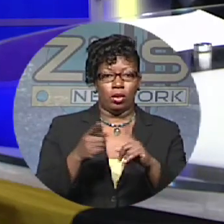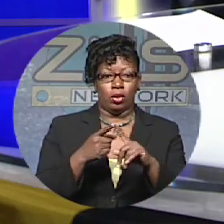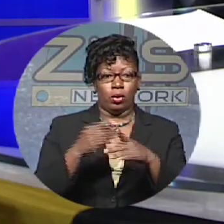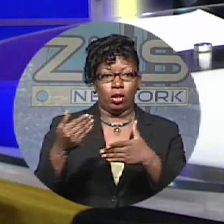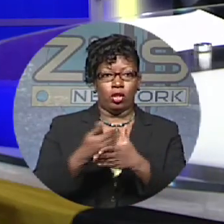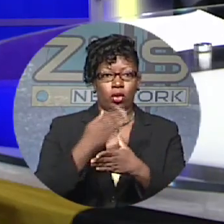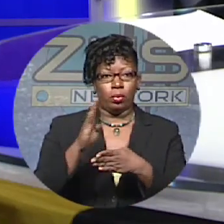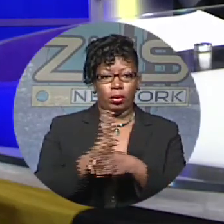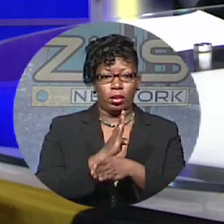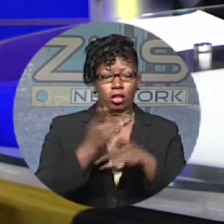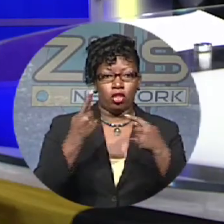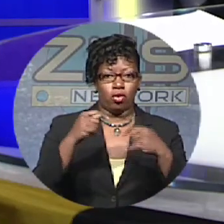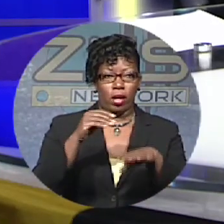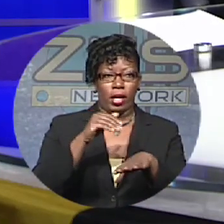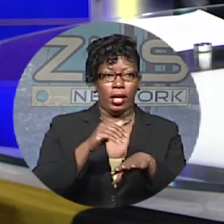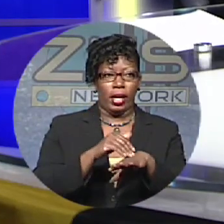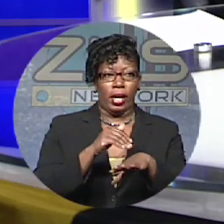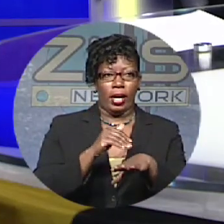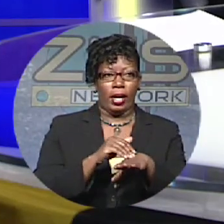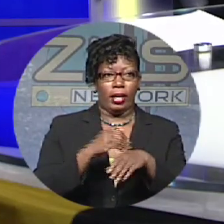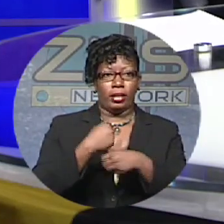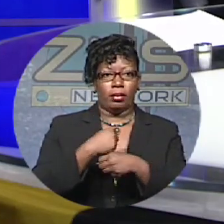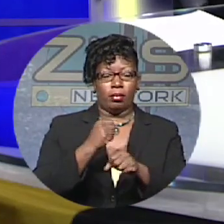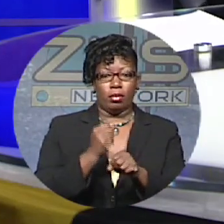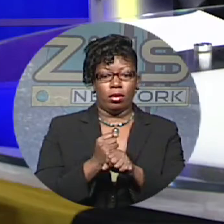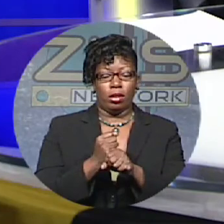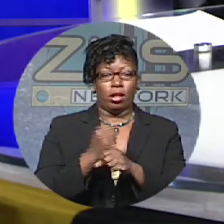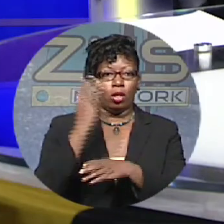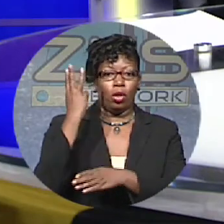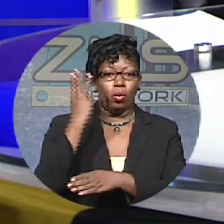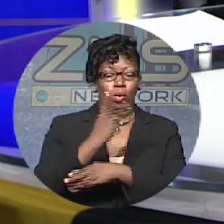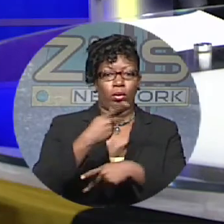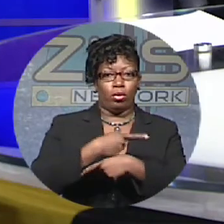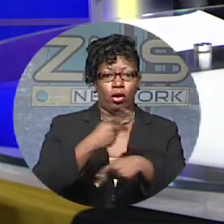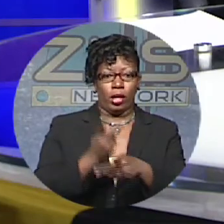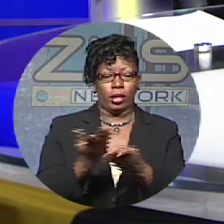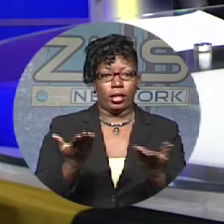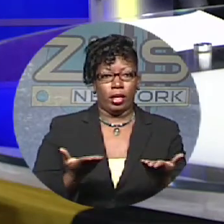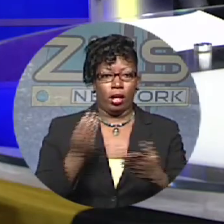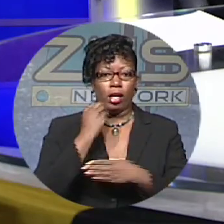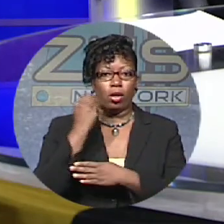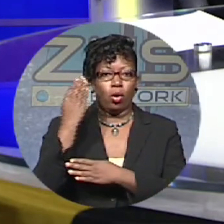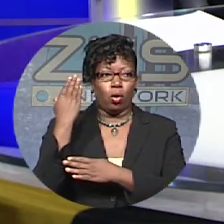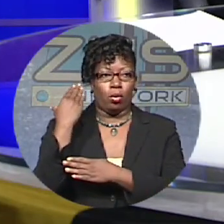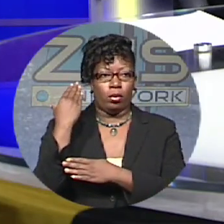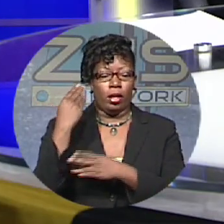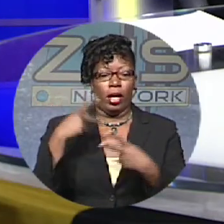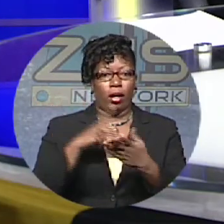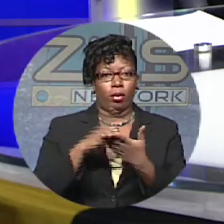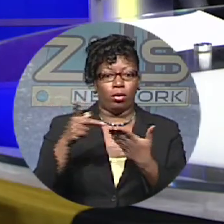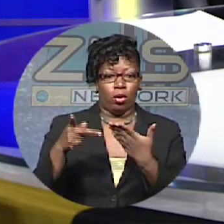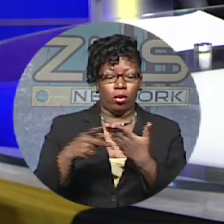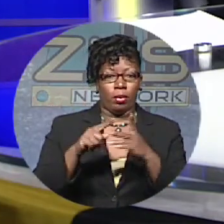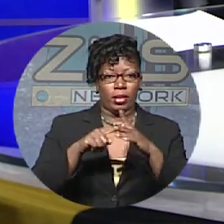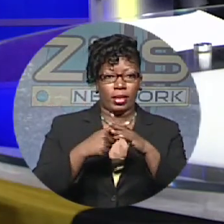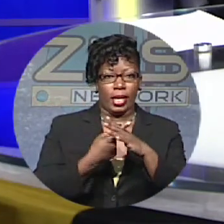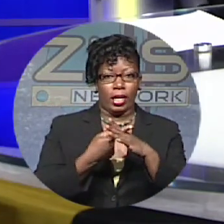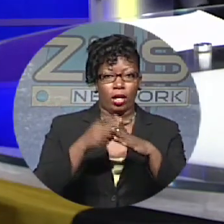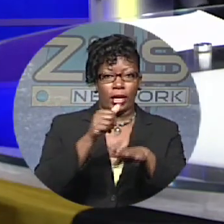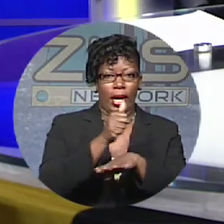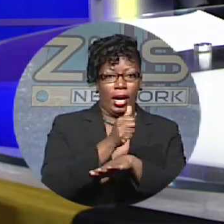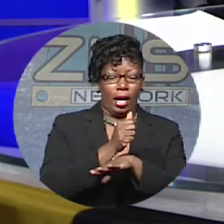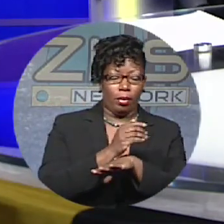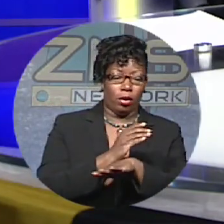venture? Why not try your hand at manufacturing wood products right here at home? A forest management program is being piloted on the island of Abaco, and